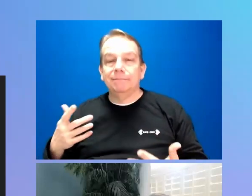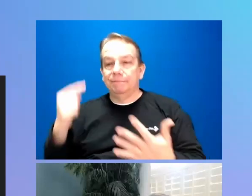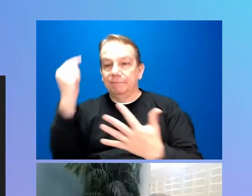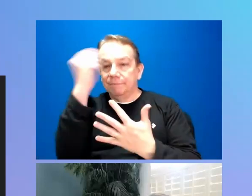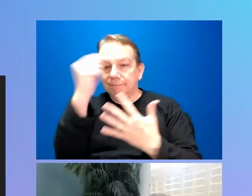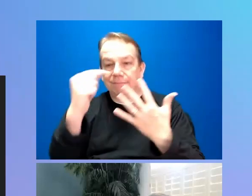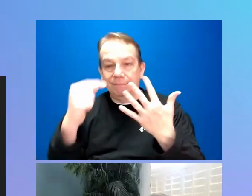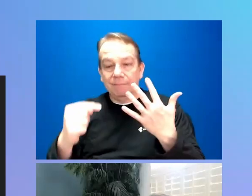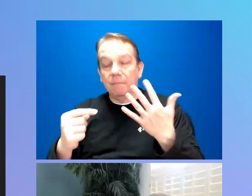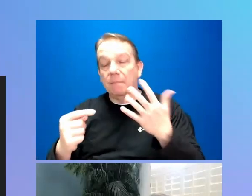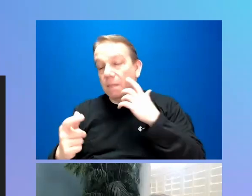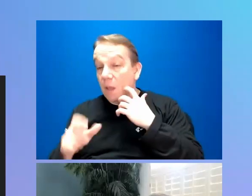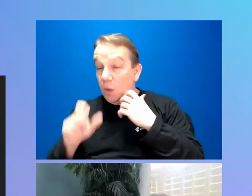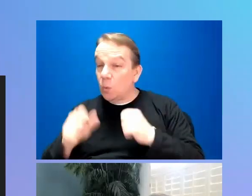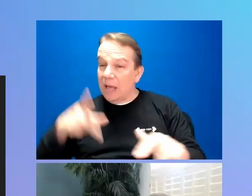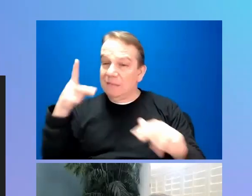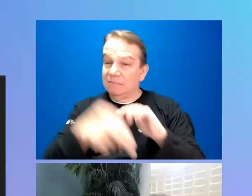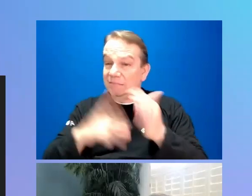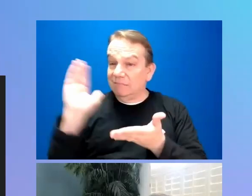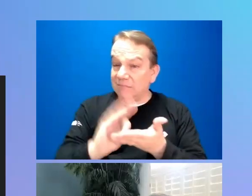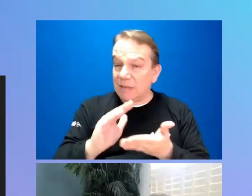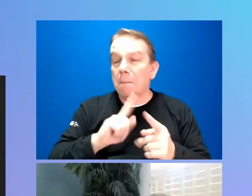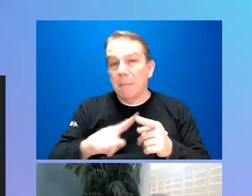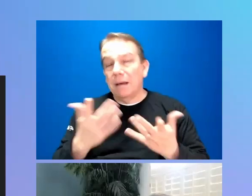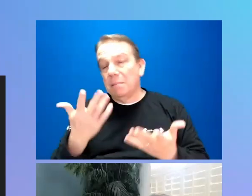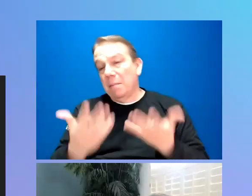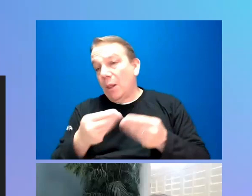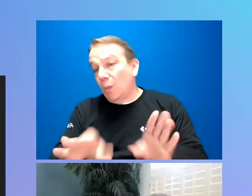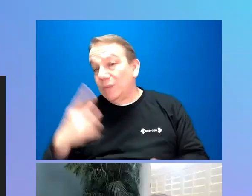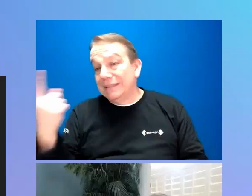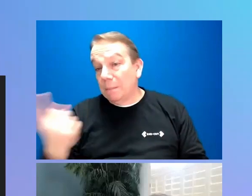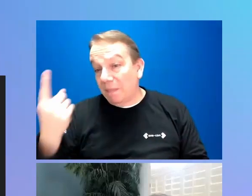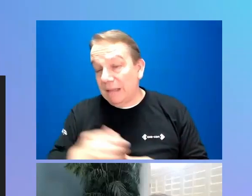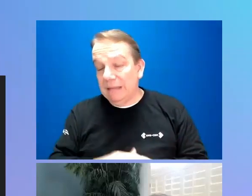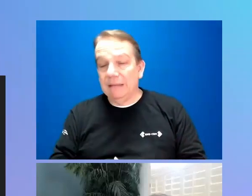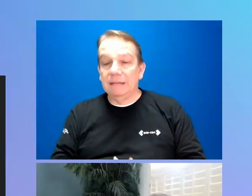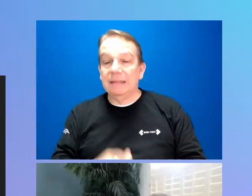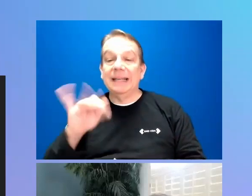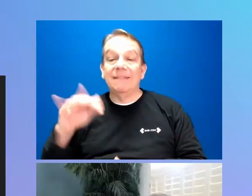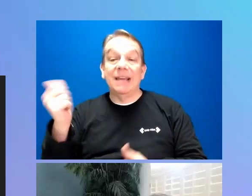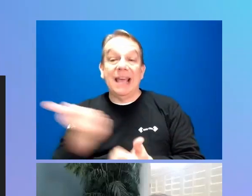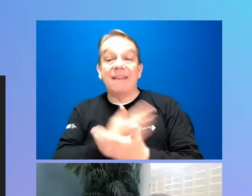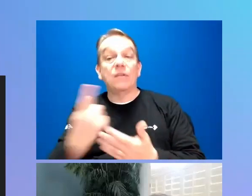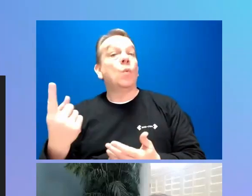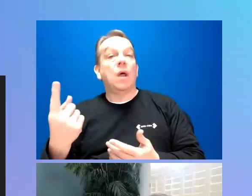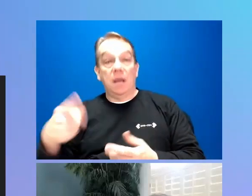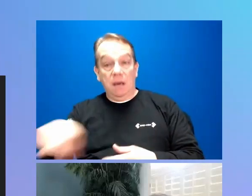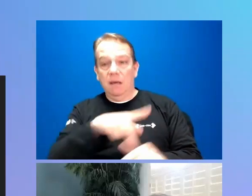cut that down, reduce that in significant ways, but then if everybody cuts that down, like